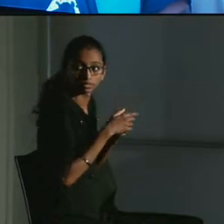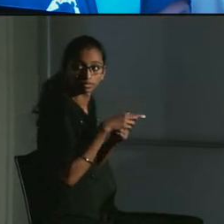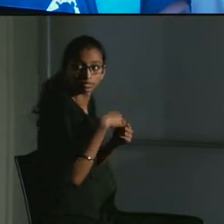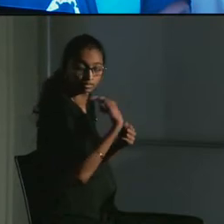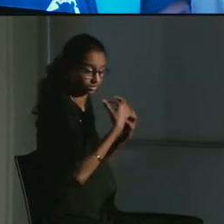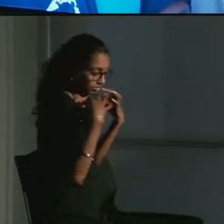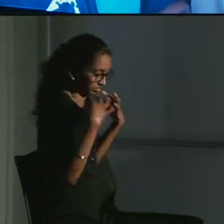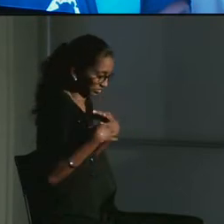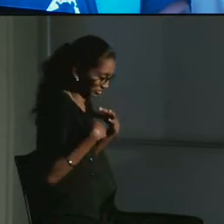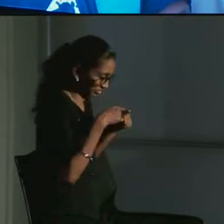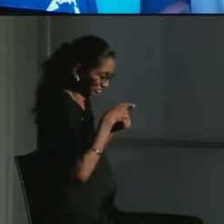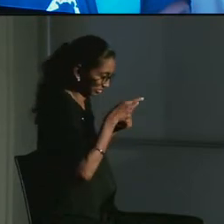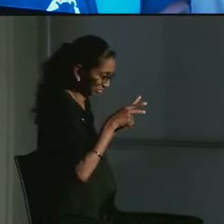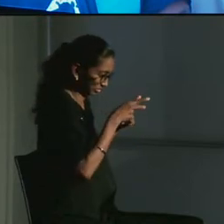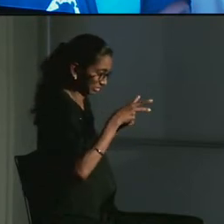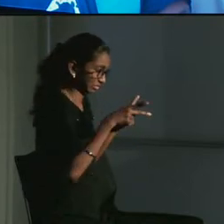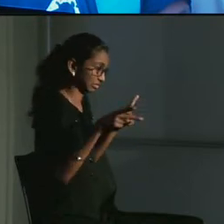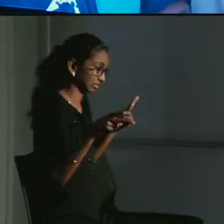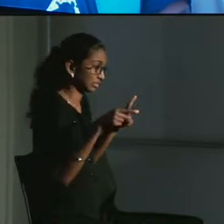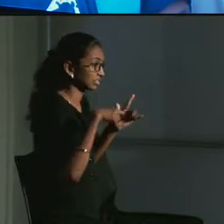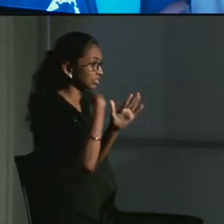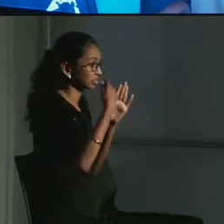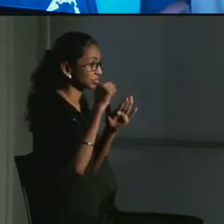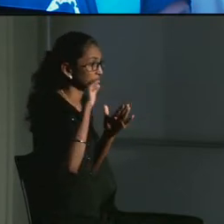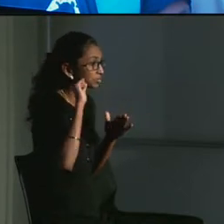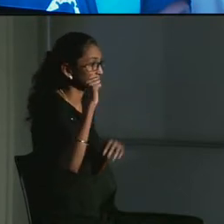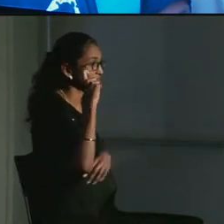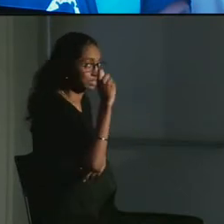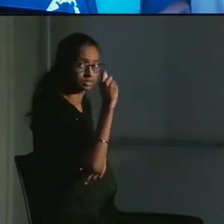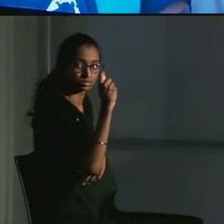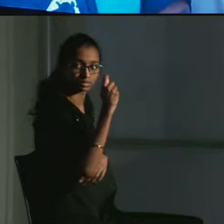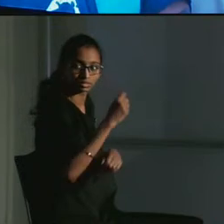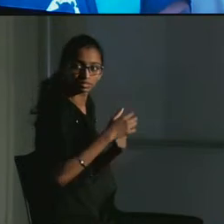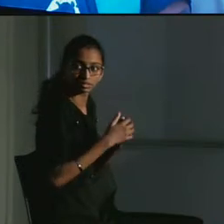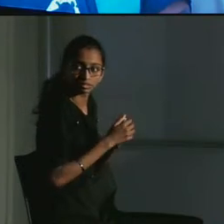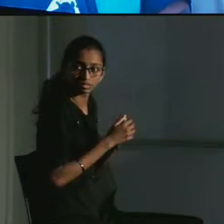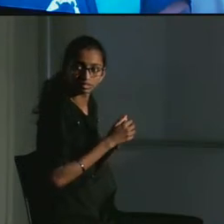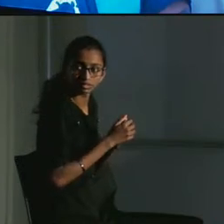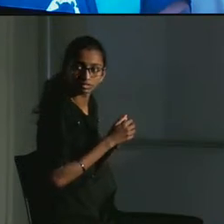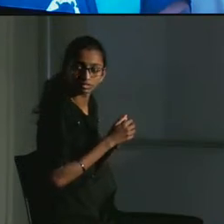in its different stages with its audio testimonials.